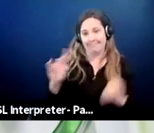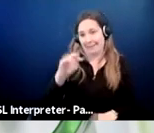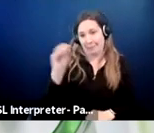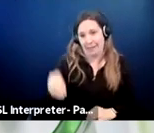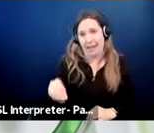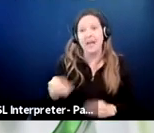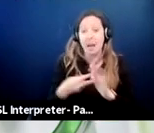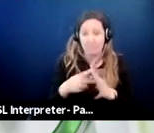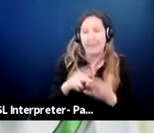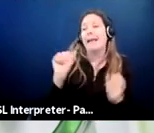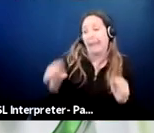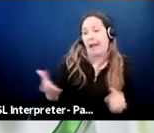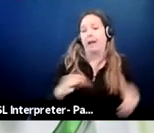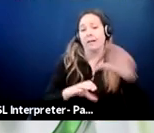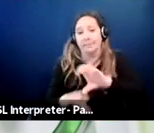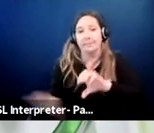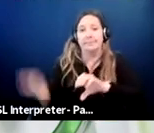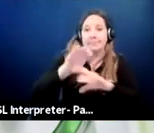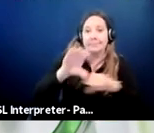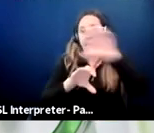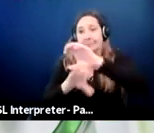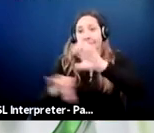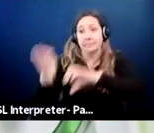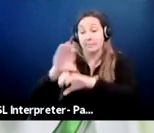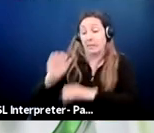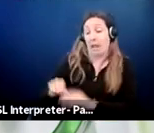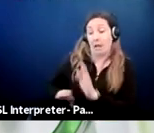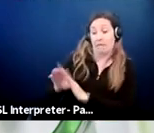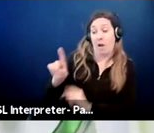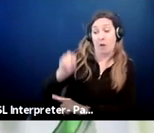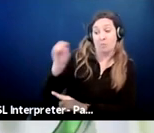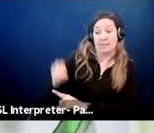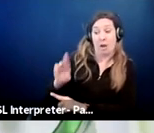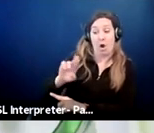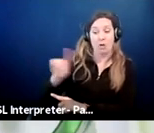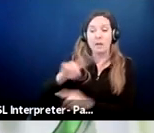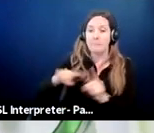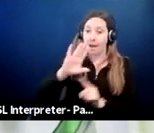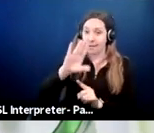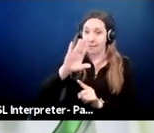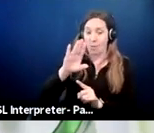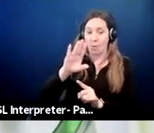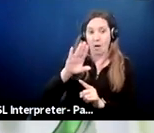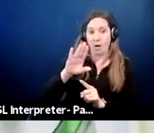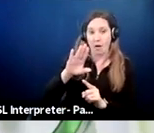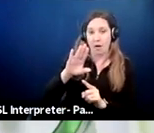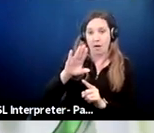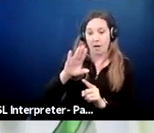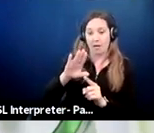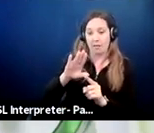as stack to cover funding, cover 100% of your R&D project. You just got to be smart in the way you report it and cover